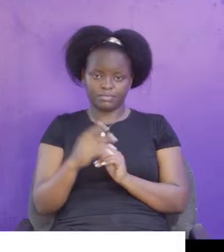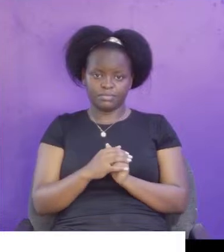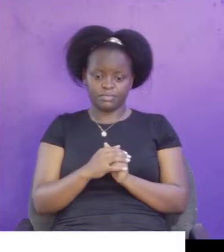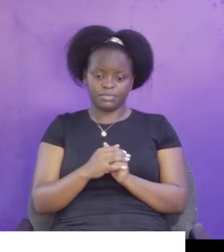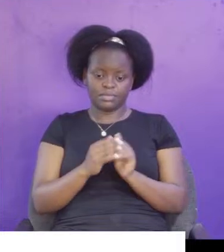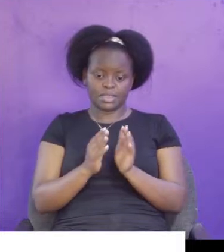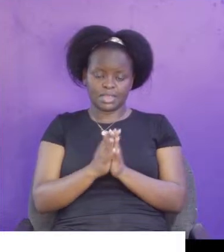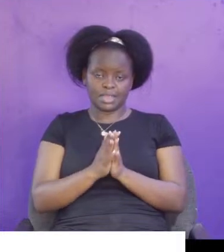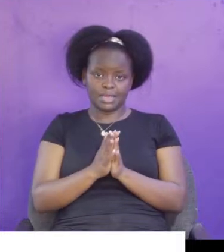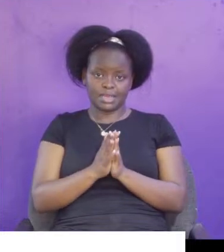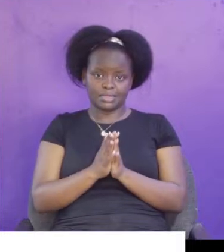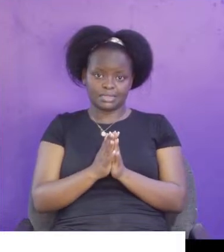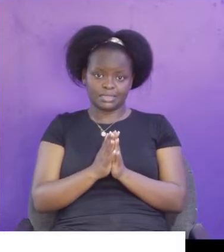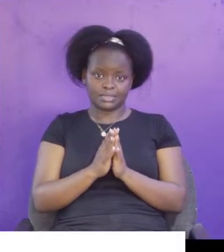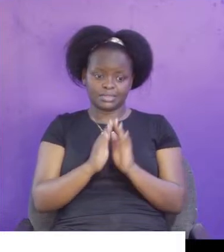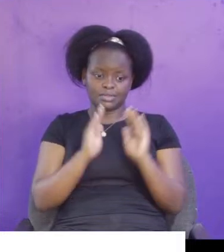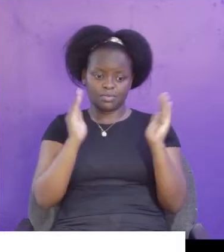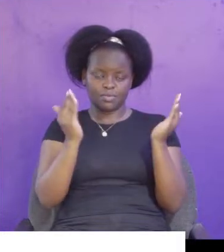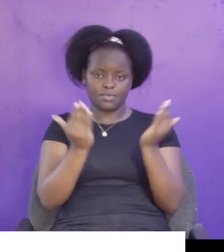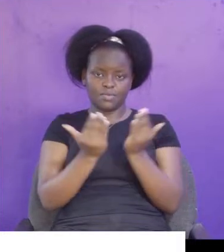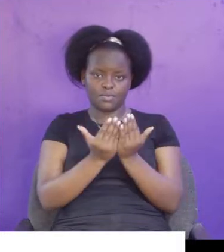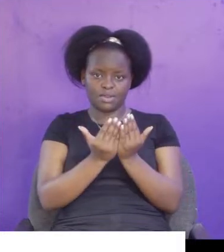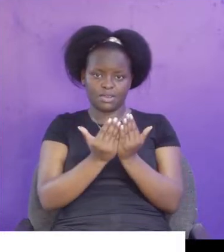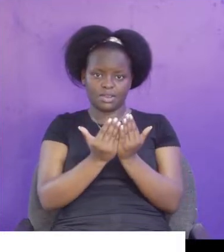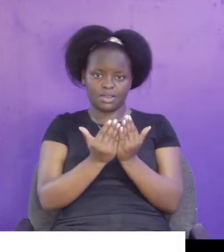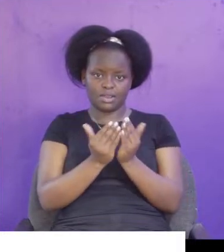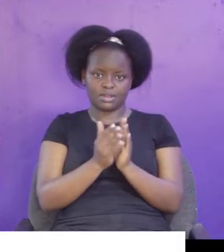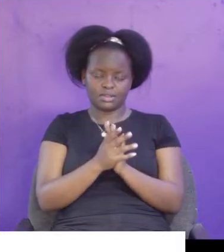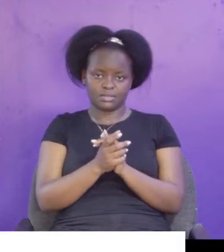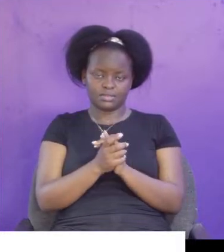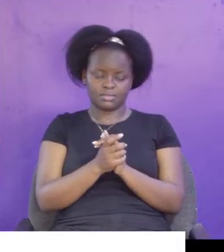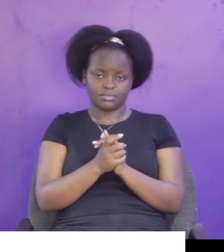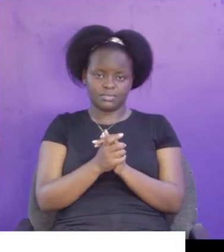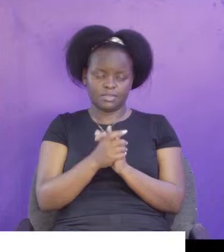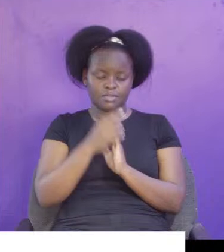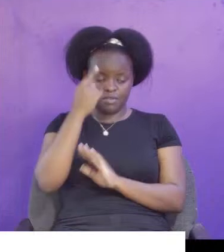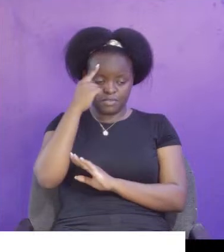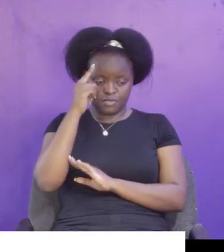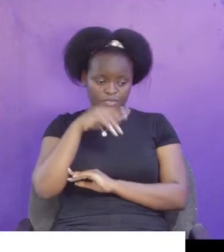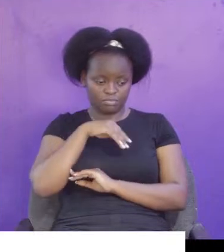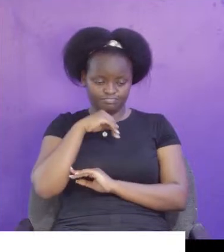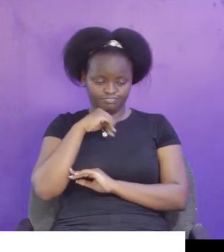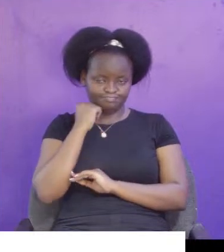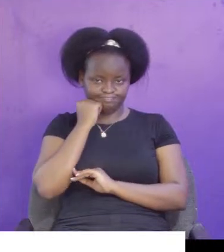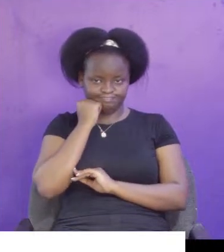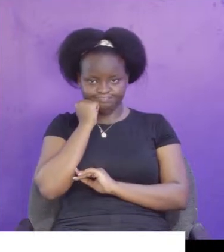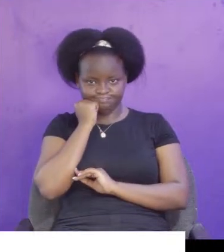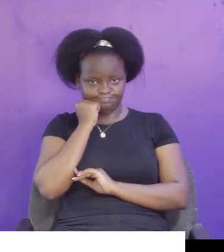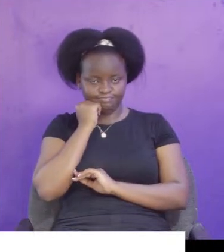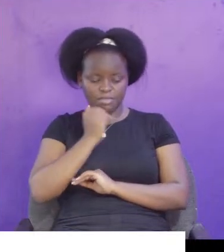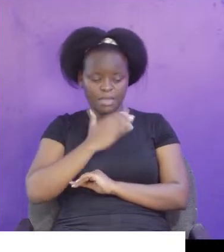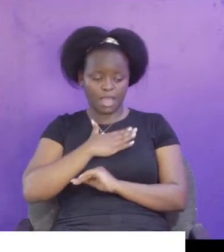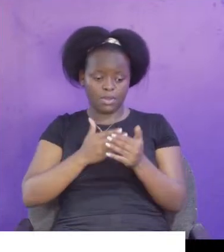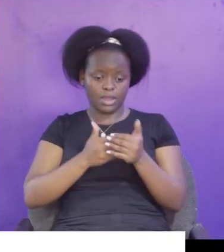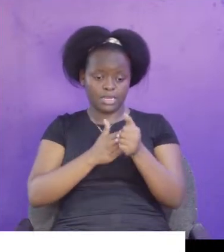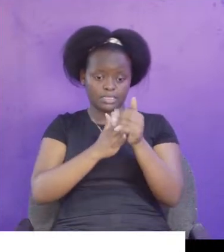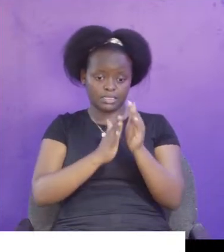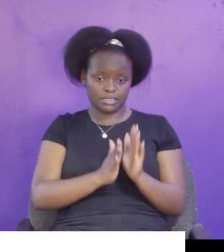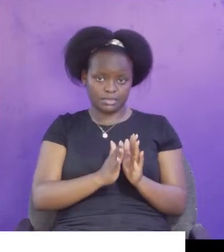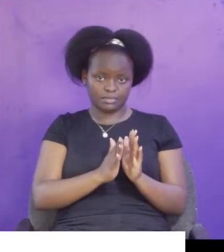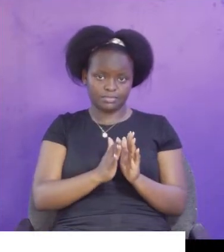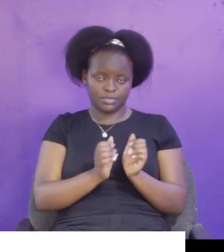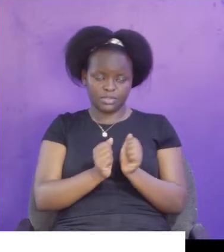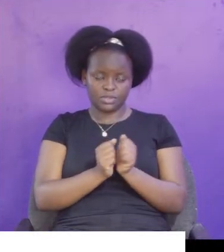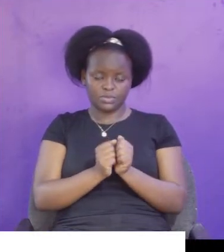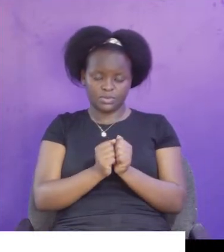world for mourning our departed leader with dignity.